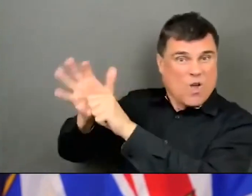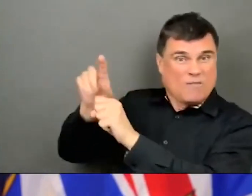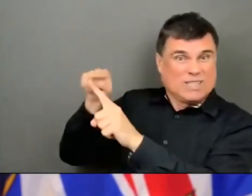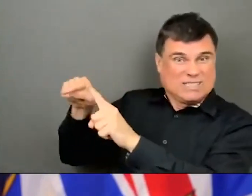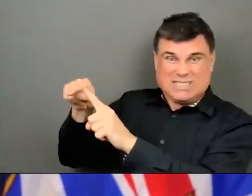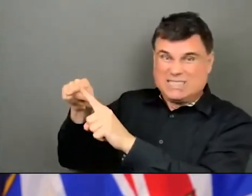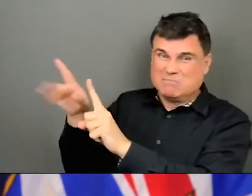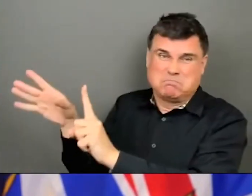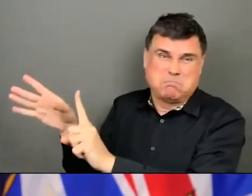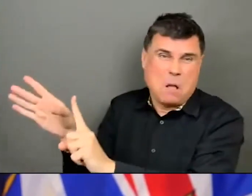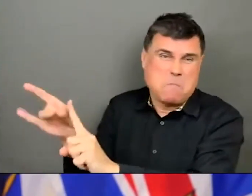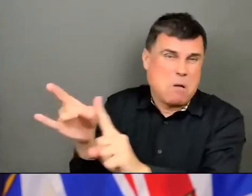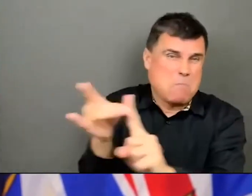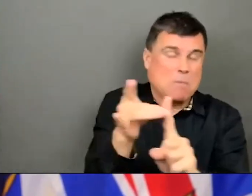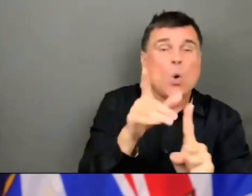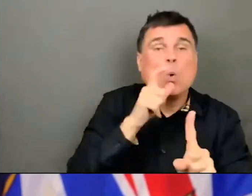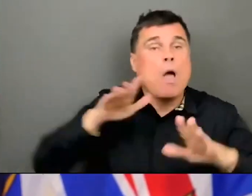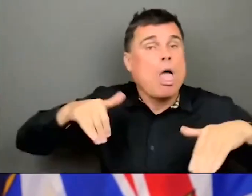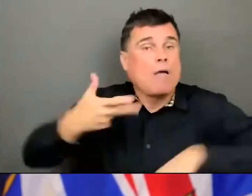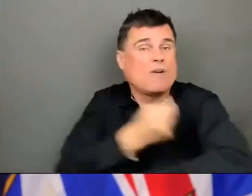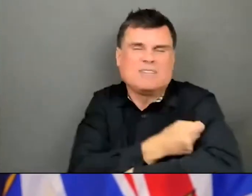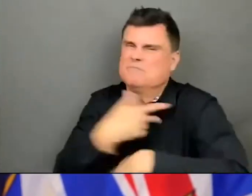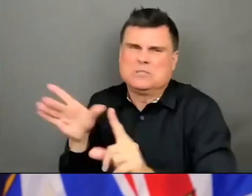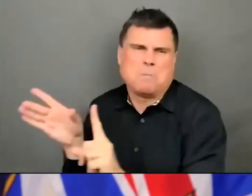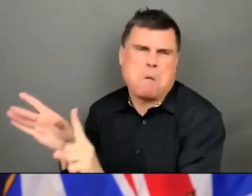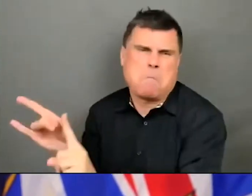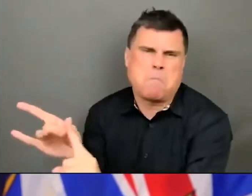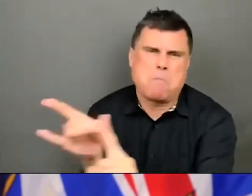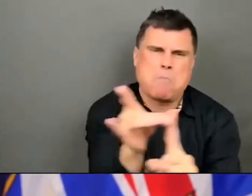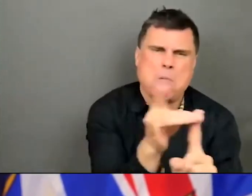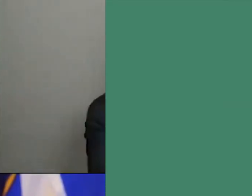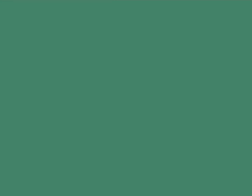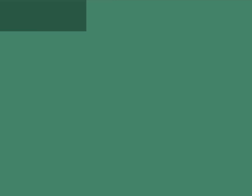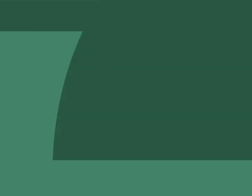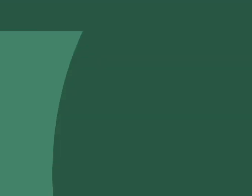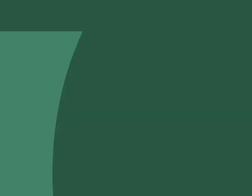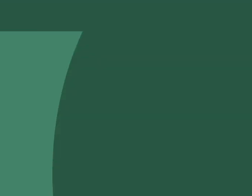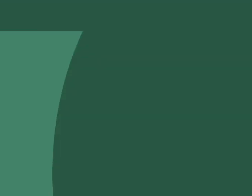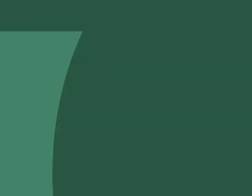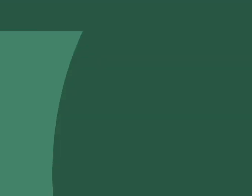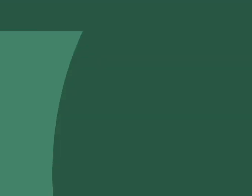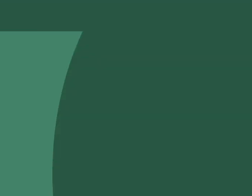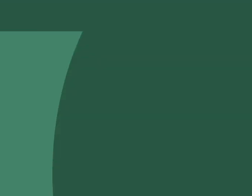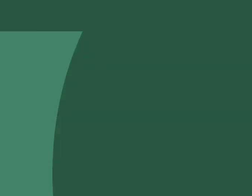harm, with the worst health outcomes going to those who are unvaccinated by a wide margin.